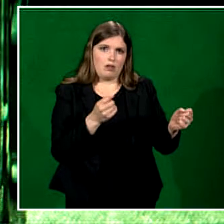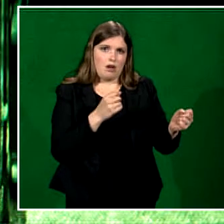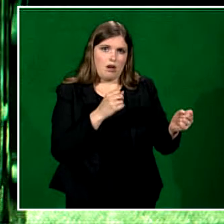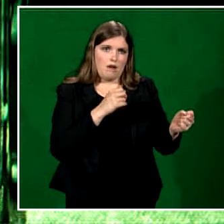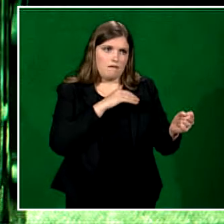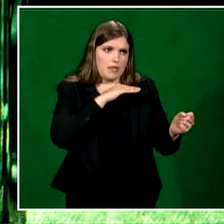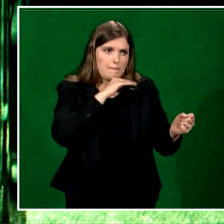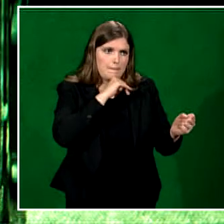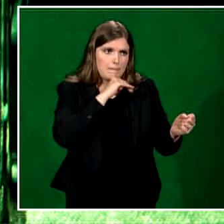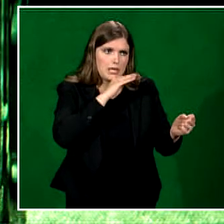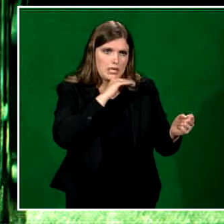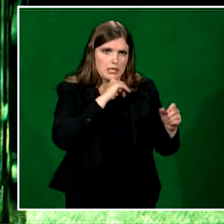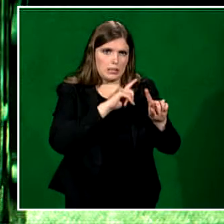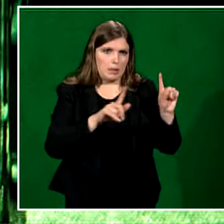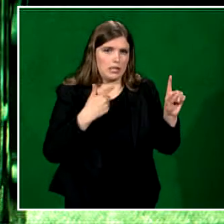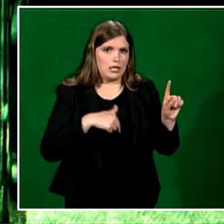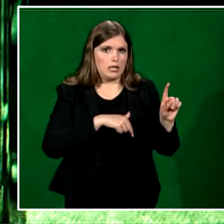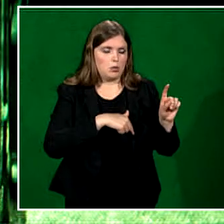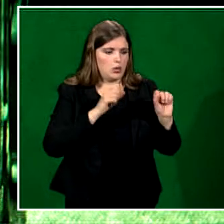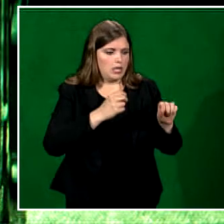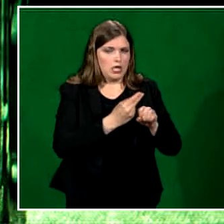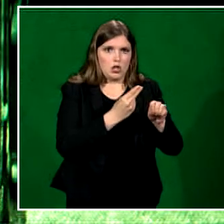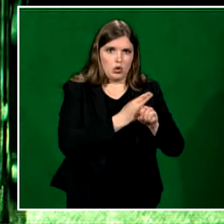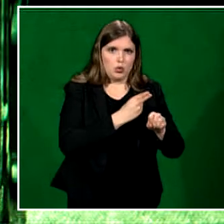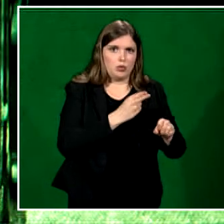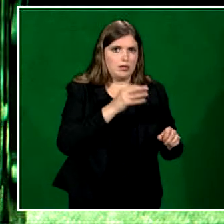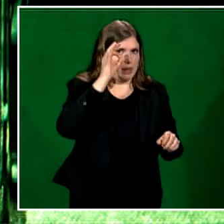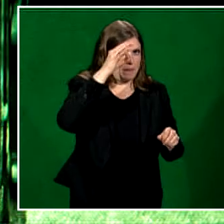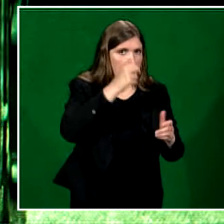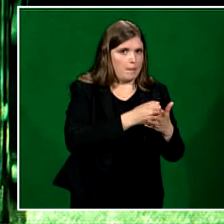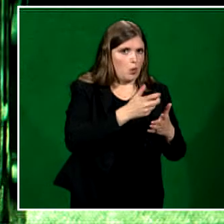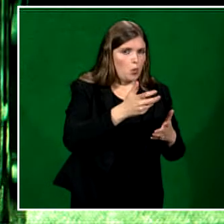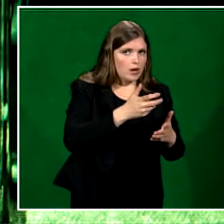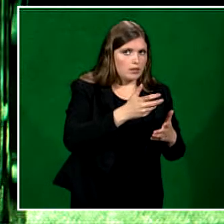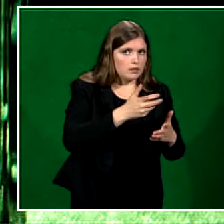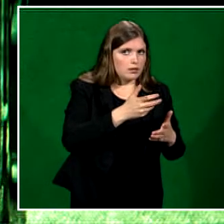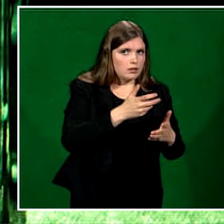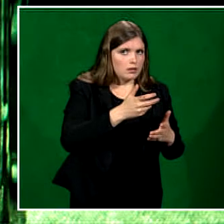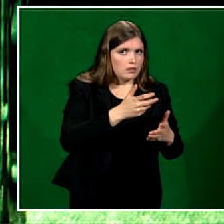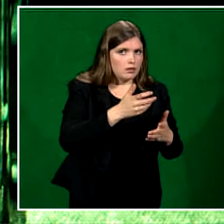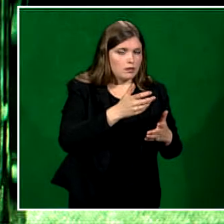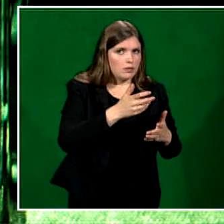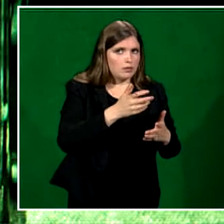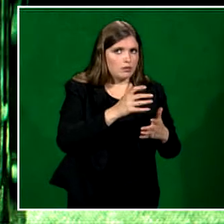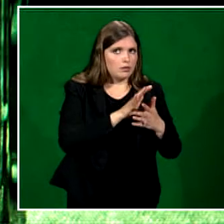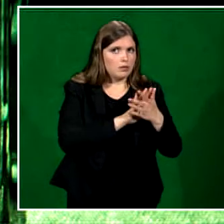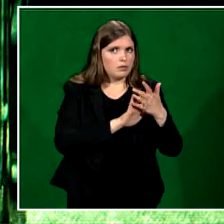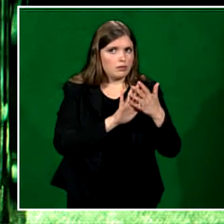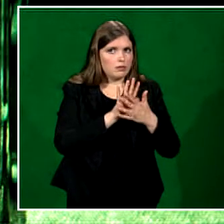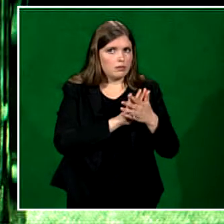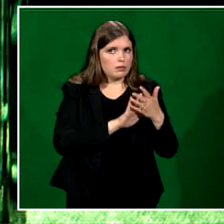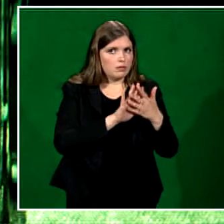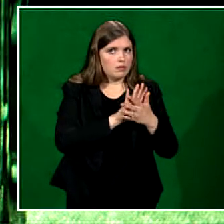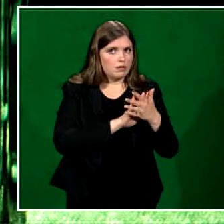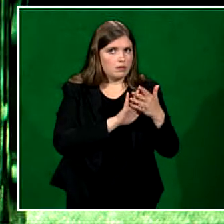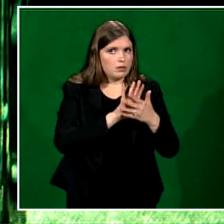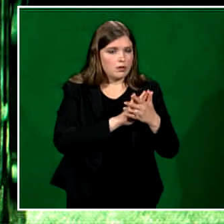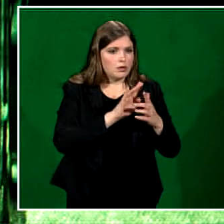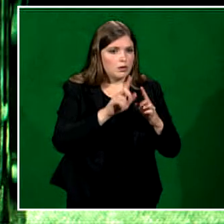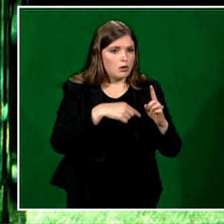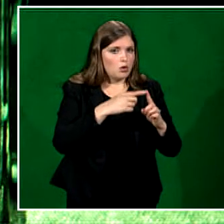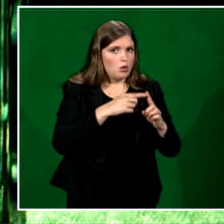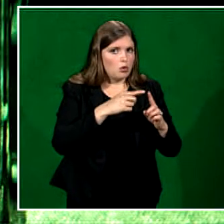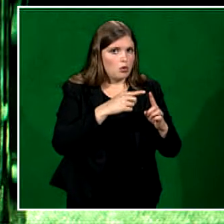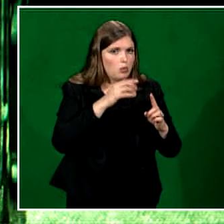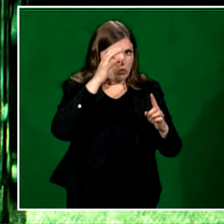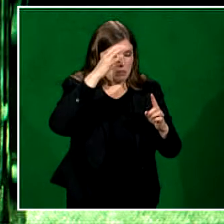use the pineapple waste, for instance, some has thorns, especially the leaves, for instance, when they consume it, it